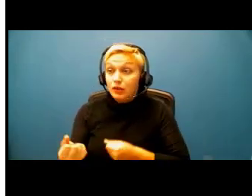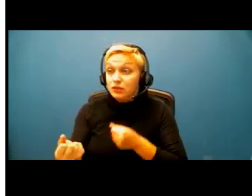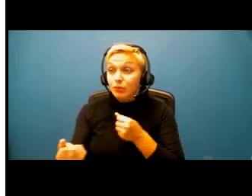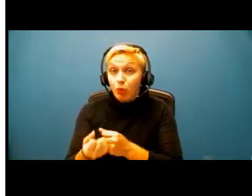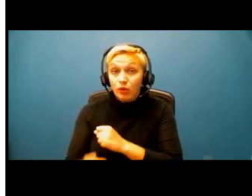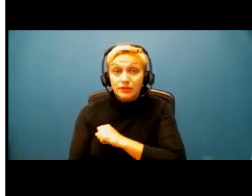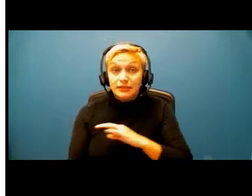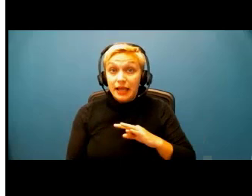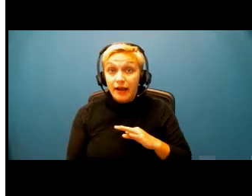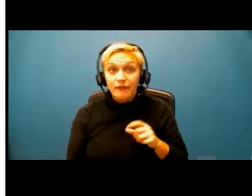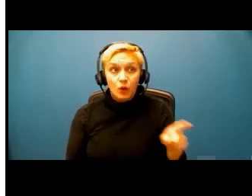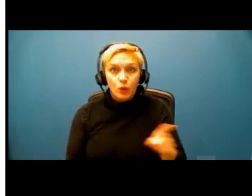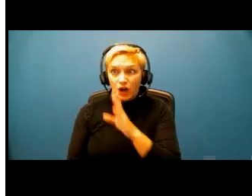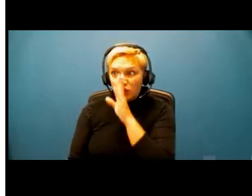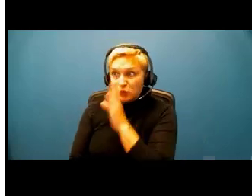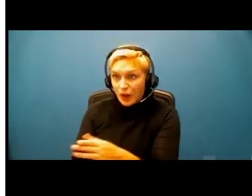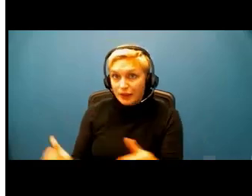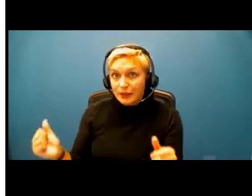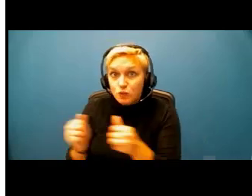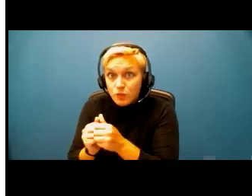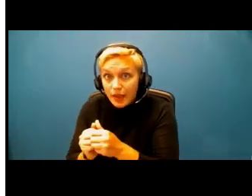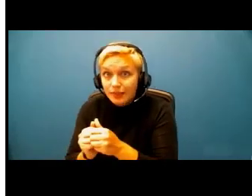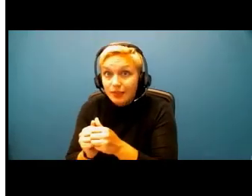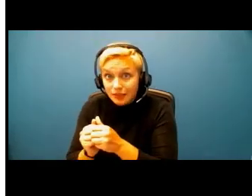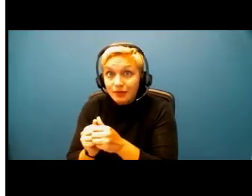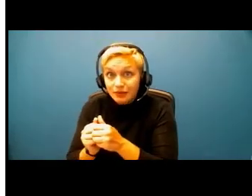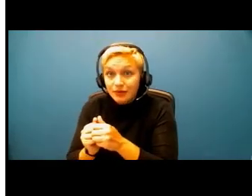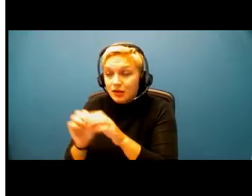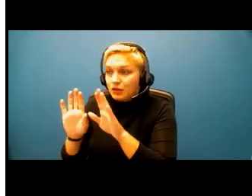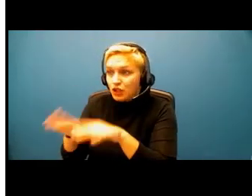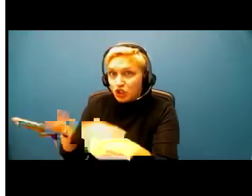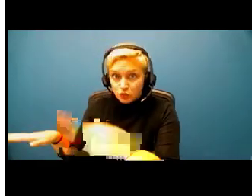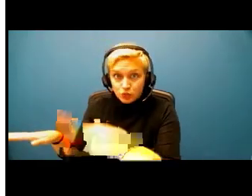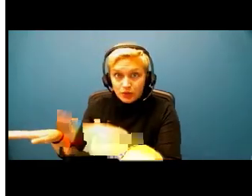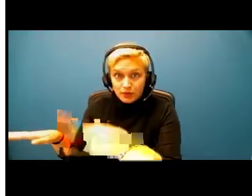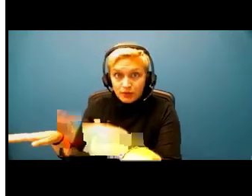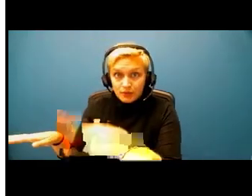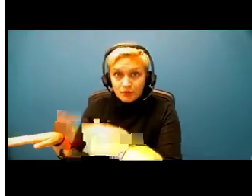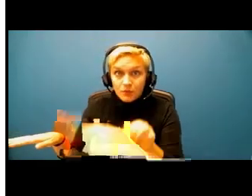and in a lot of our students' spaces a lot of their